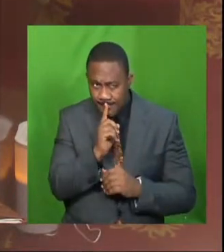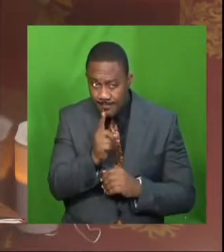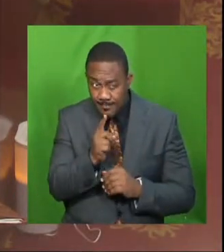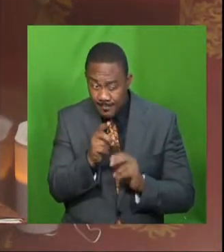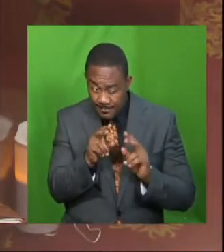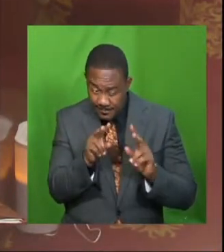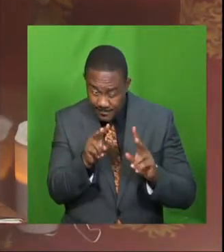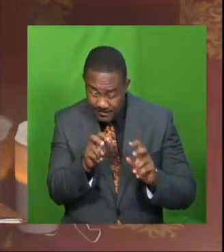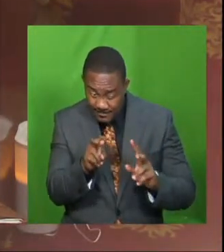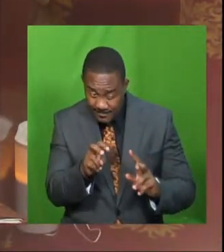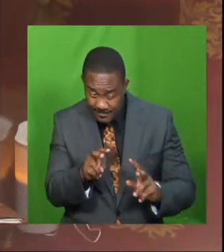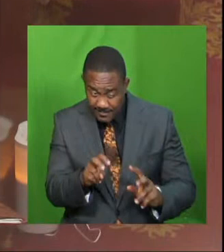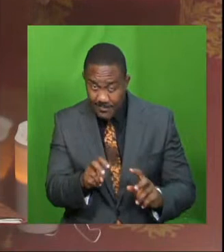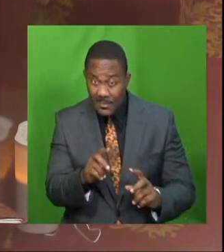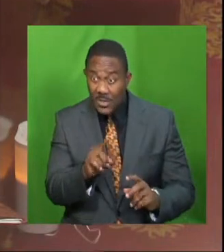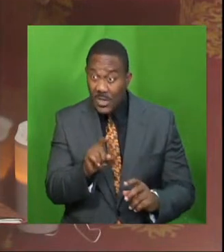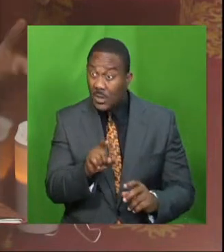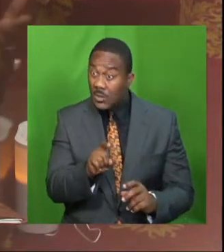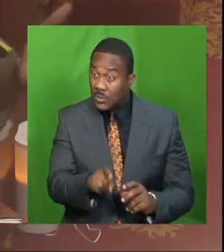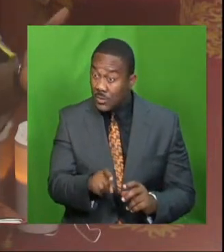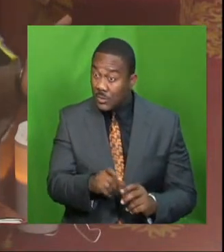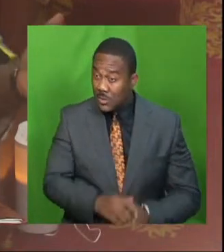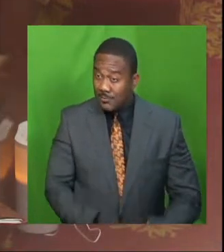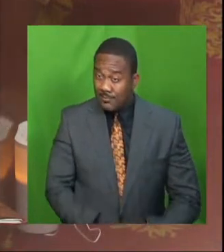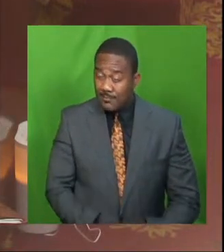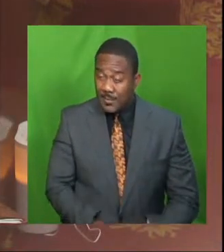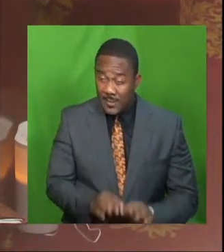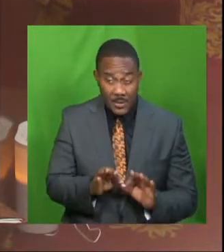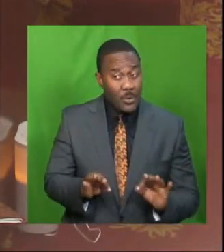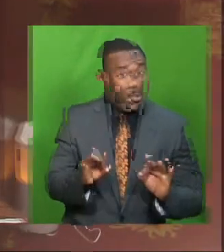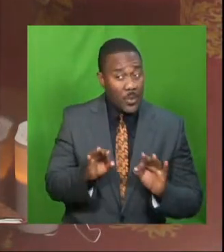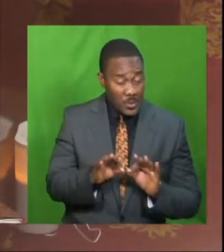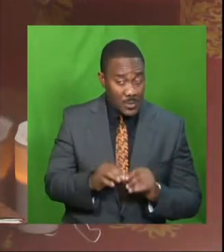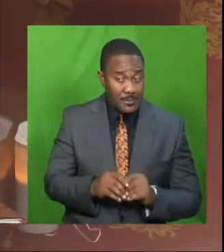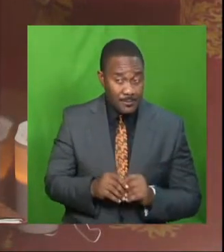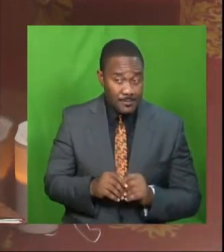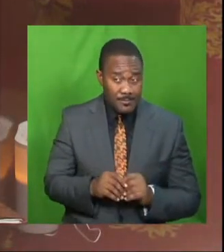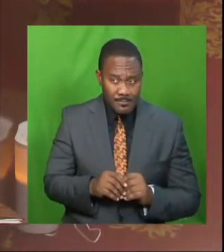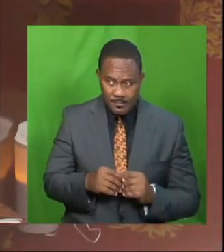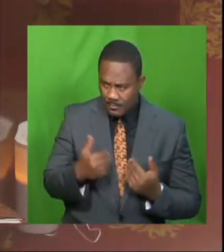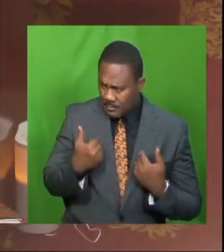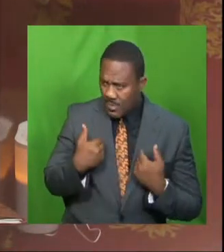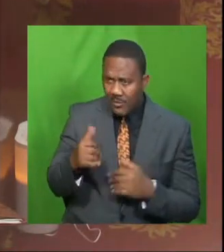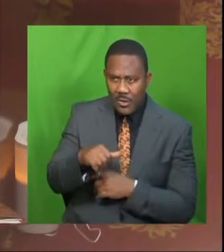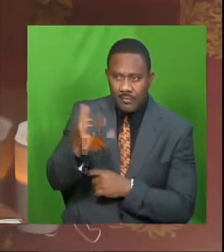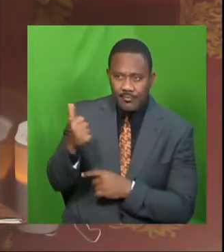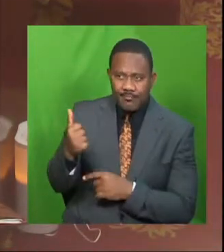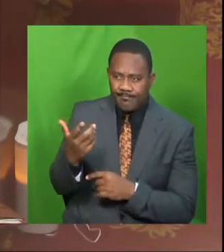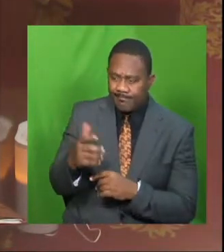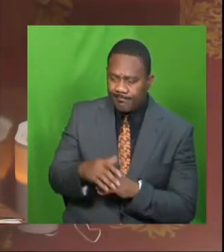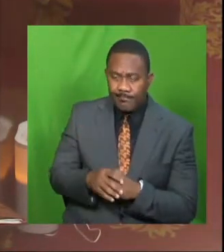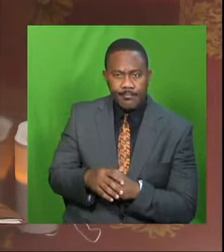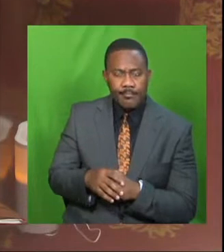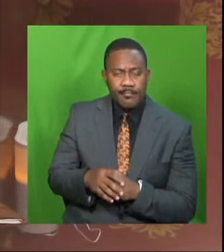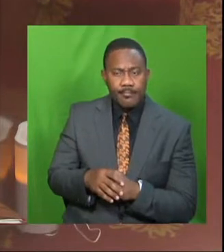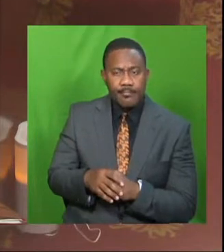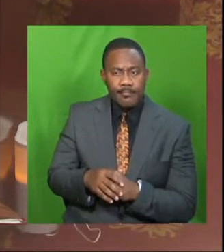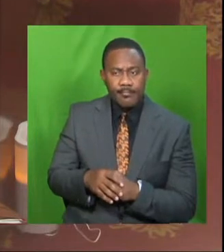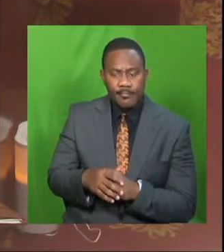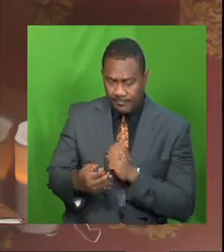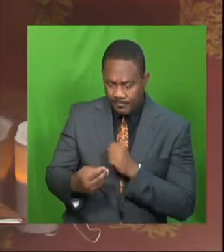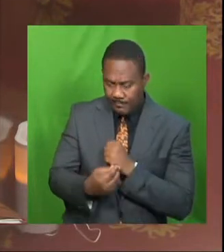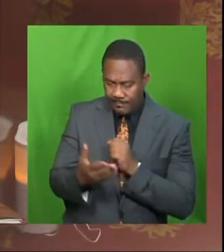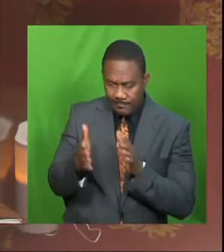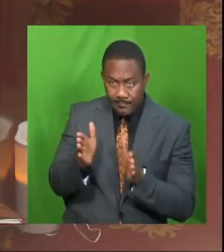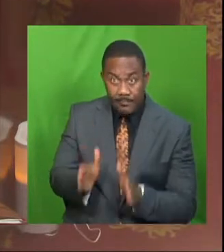journalist in the line of his duty as a journalist. We have had instances in this country where journalists have legitimately been